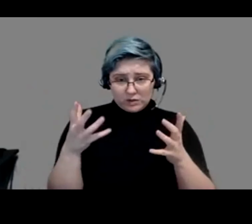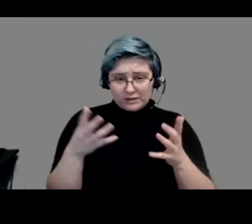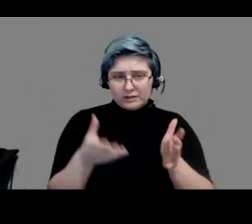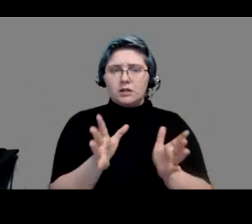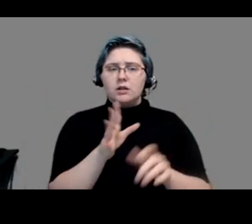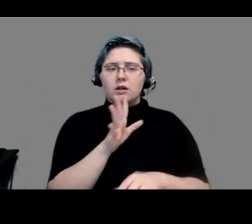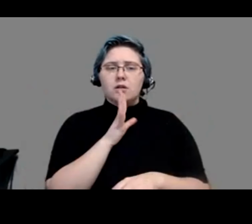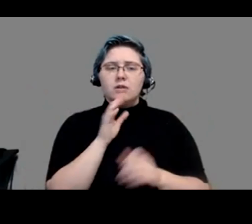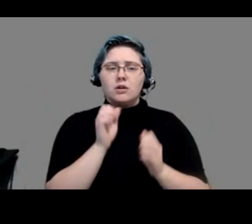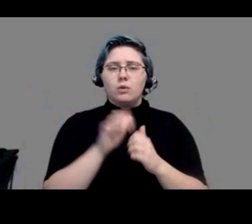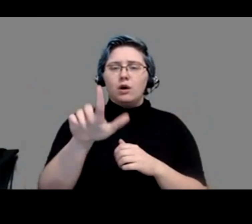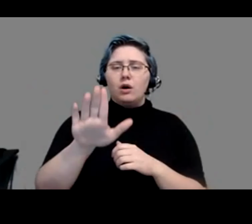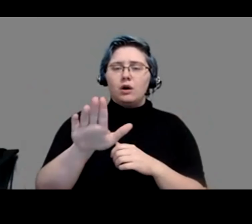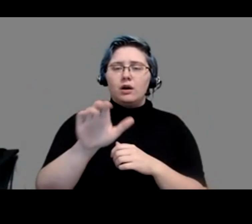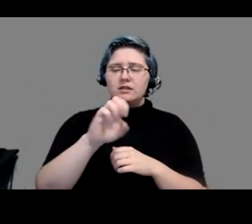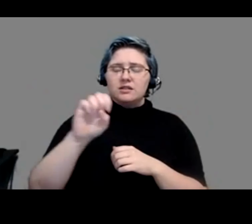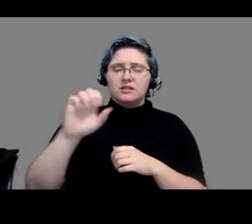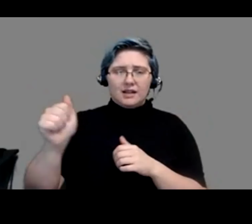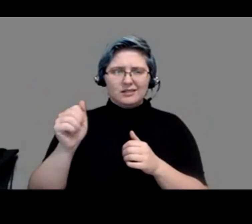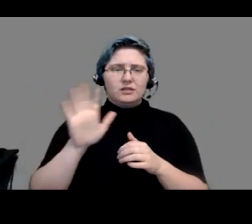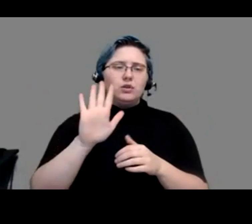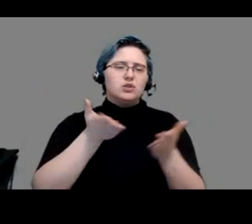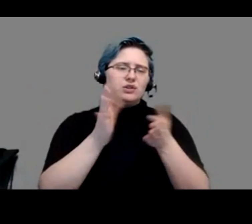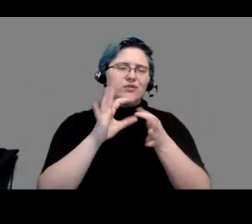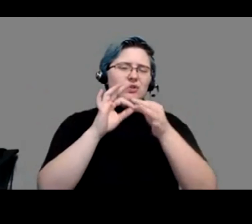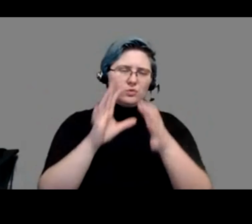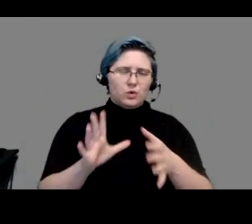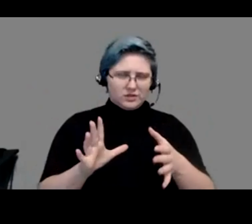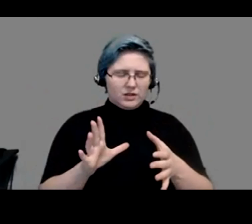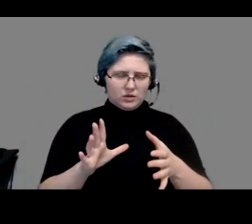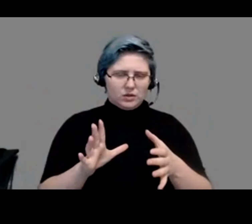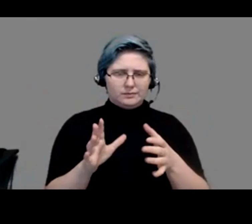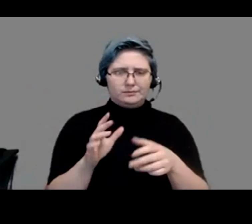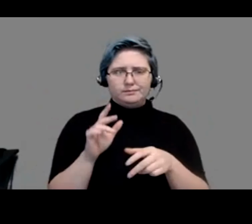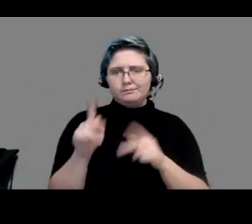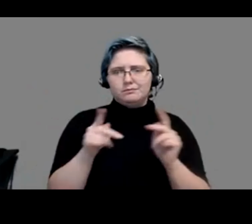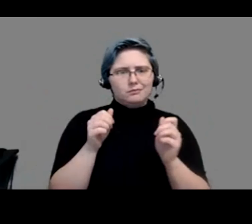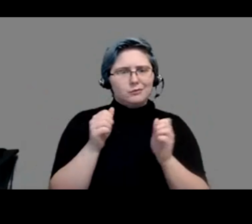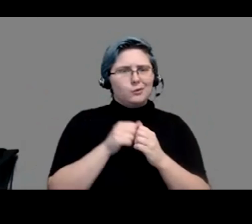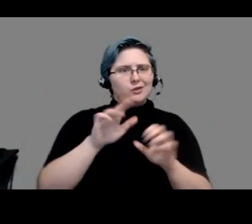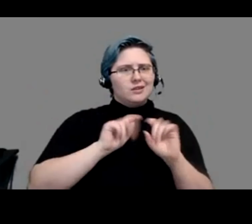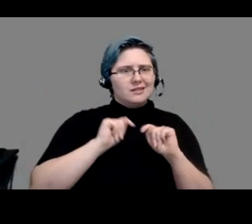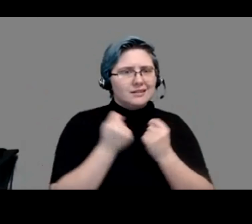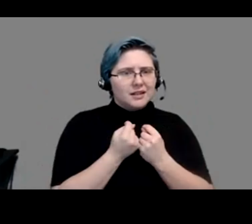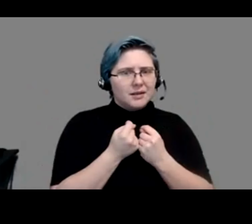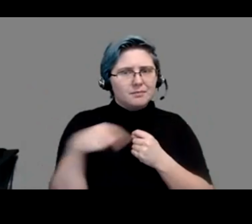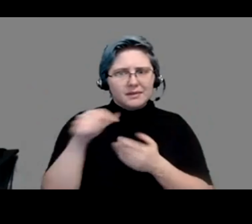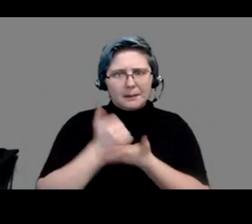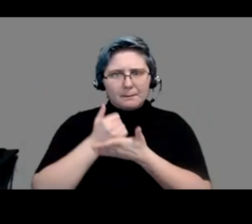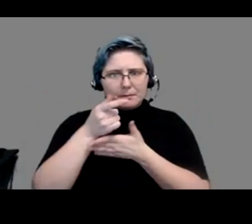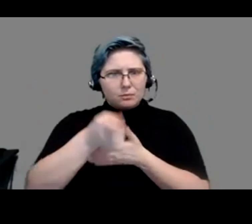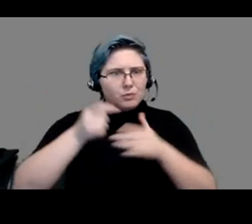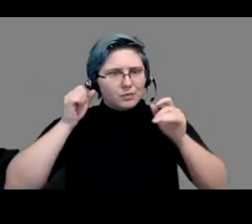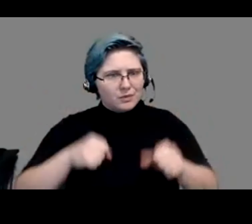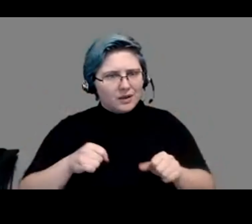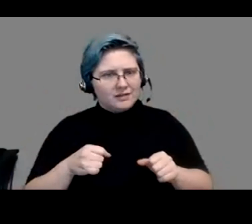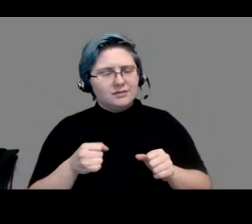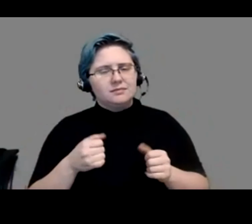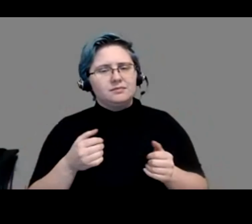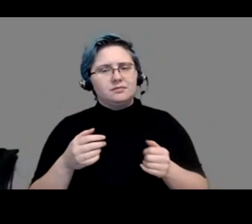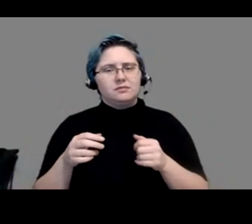to your SSA, service coordinator, people on your team that help you, and